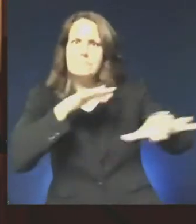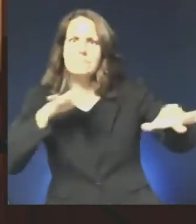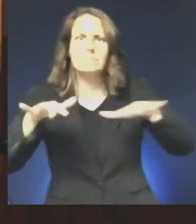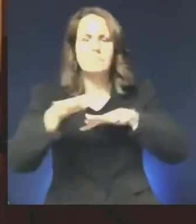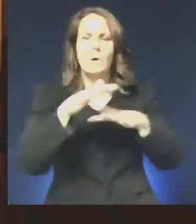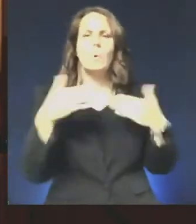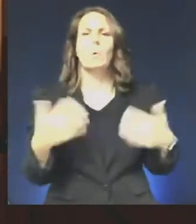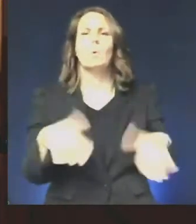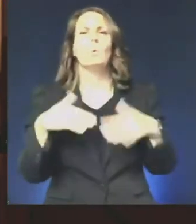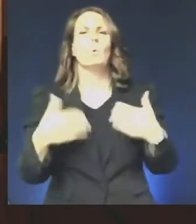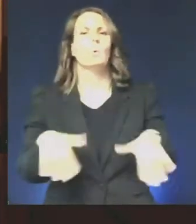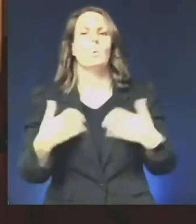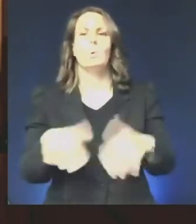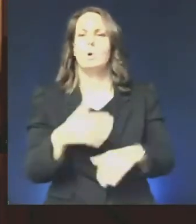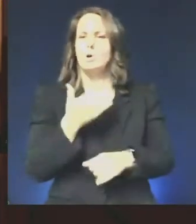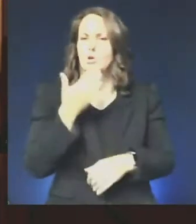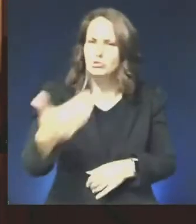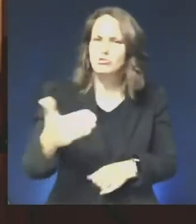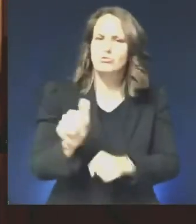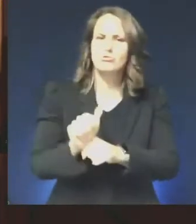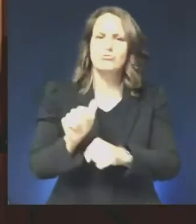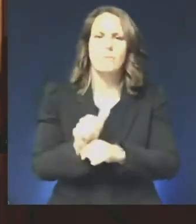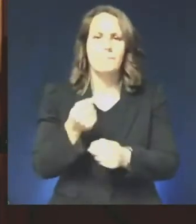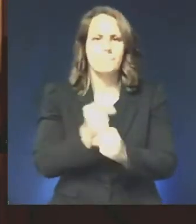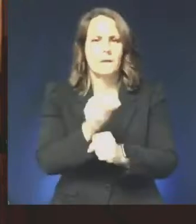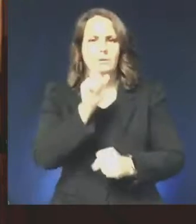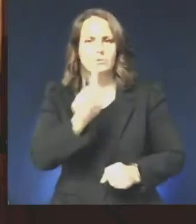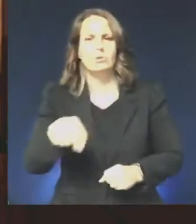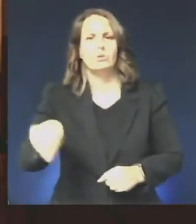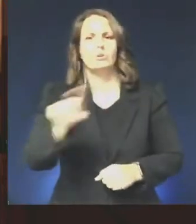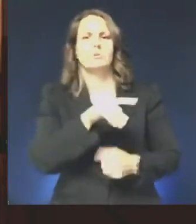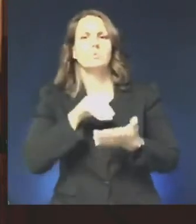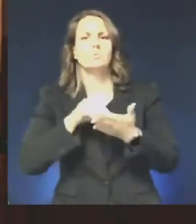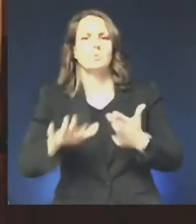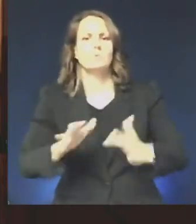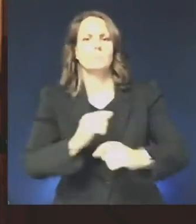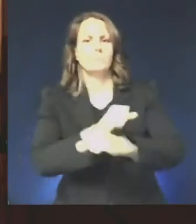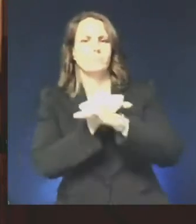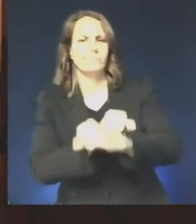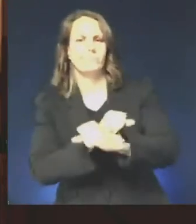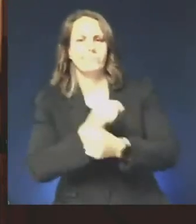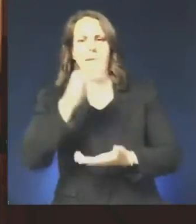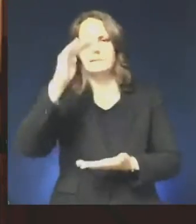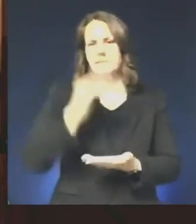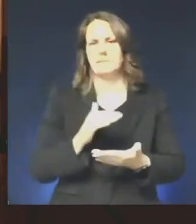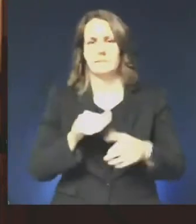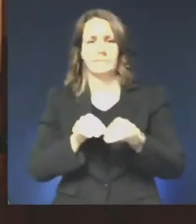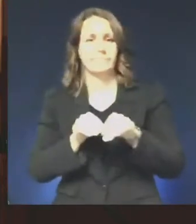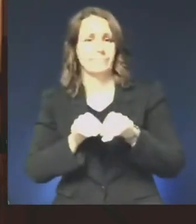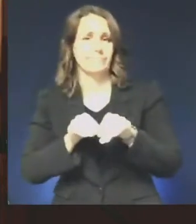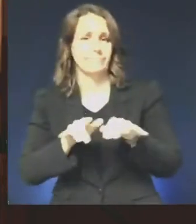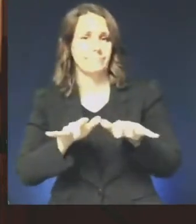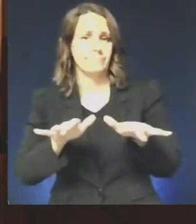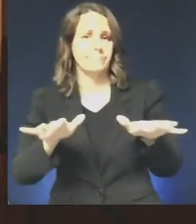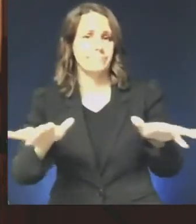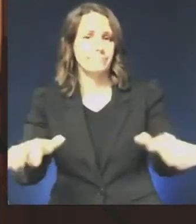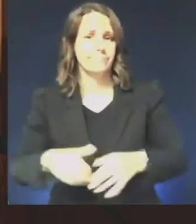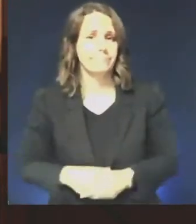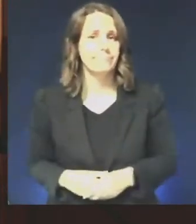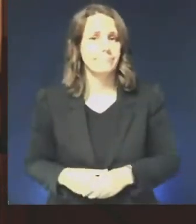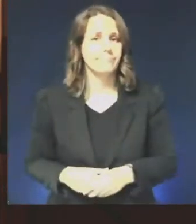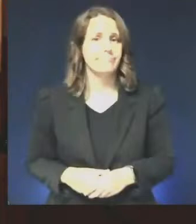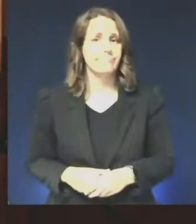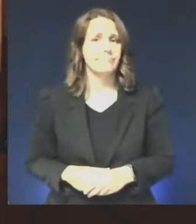spread. In terms of the specific question of collecting that vaccine data, frankly, one of the things that